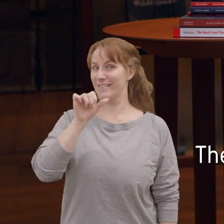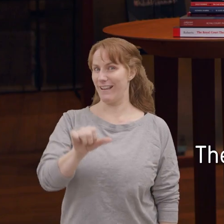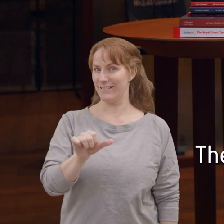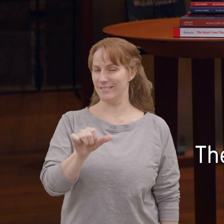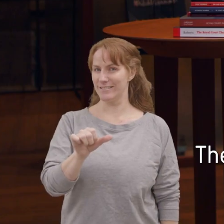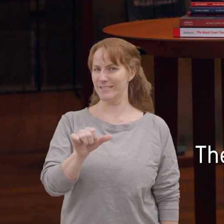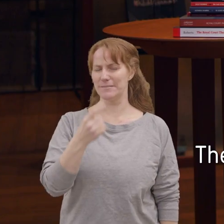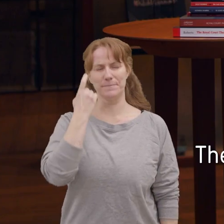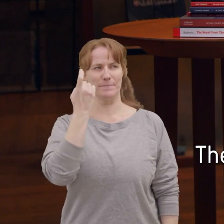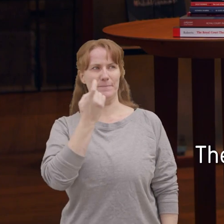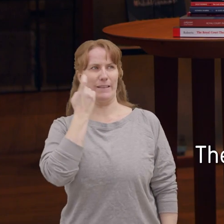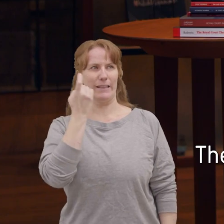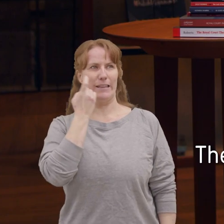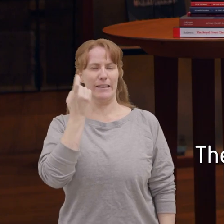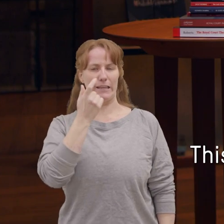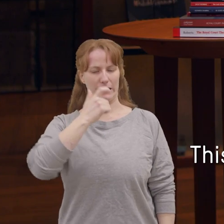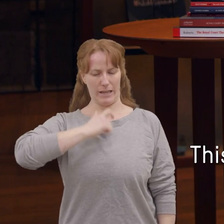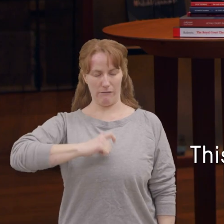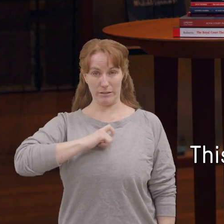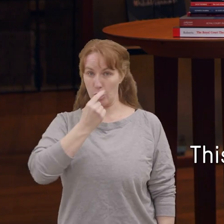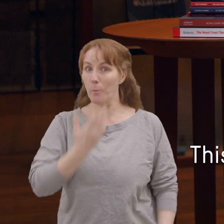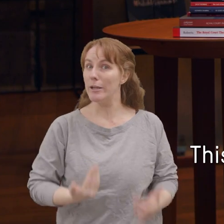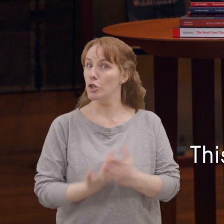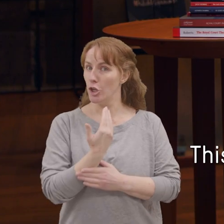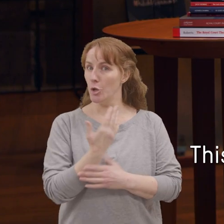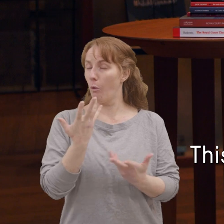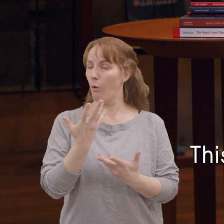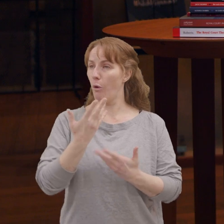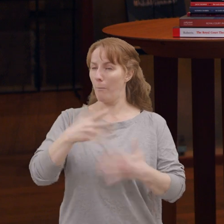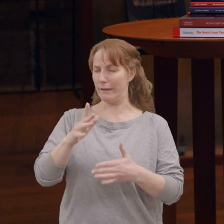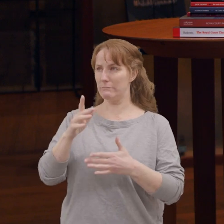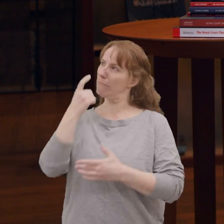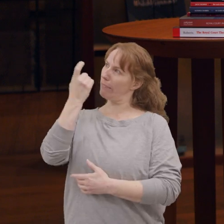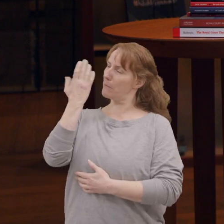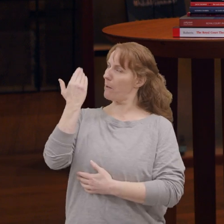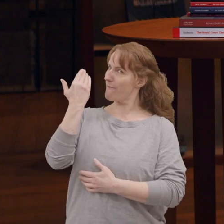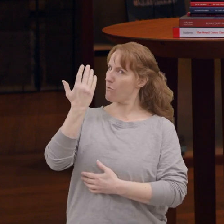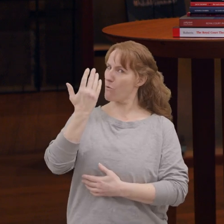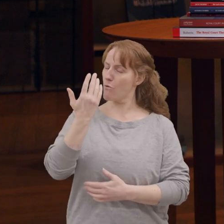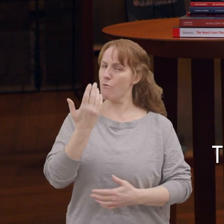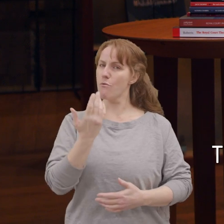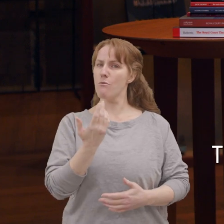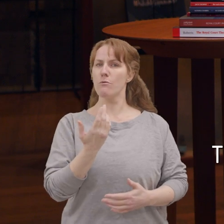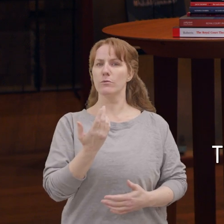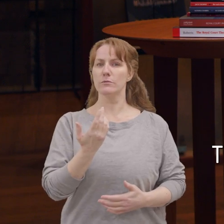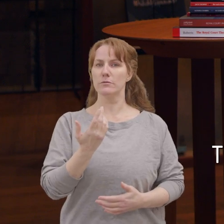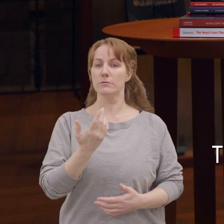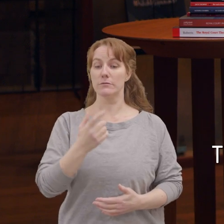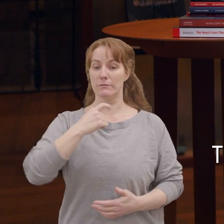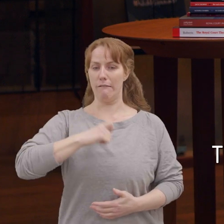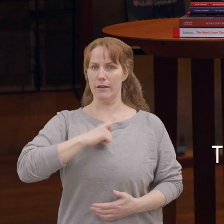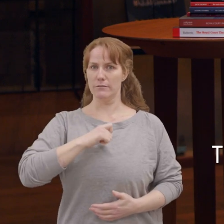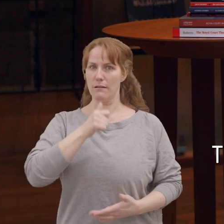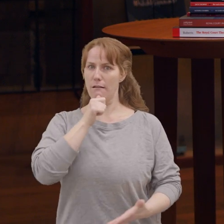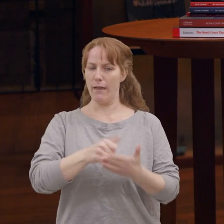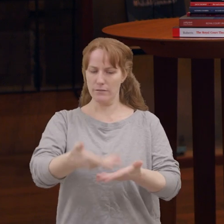The next prompt is think of a character. This character could be a new character or one that you already have in your mind. This character just received a